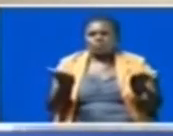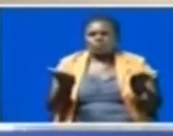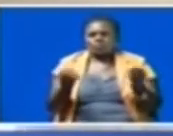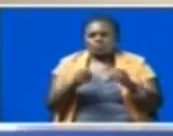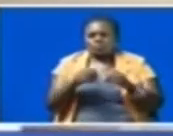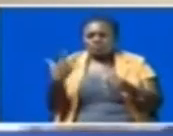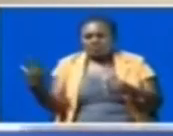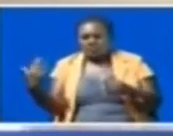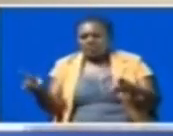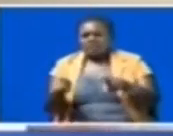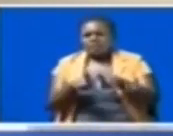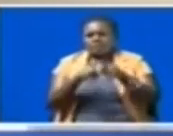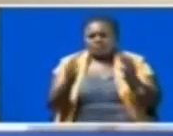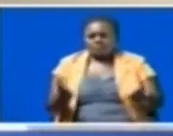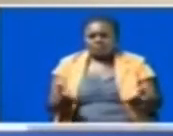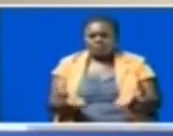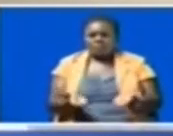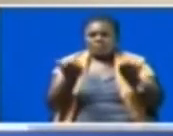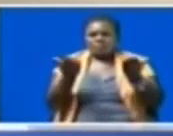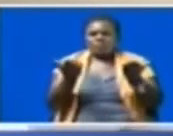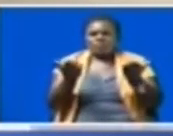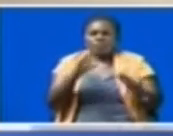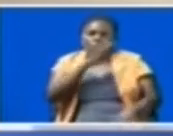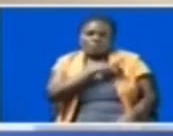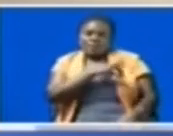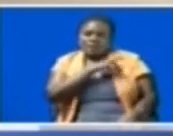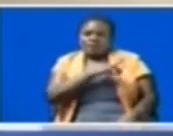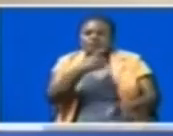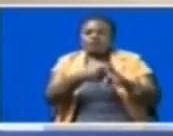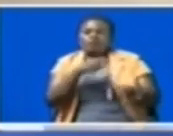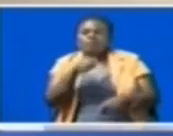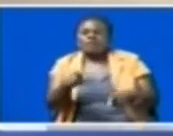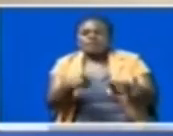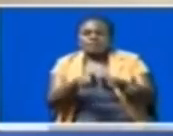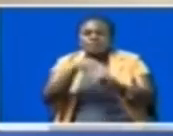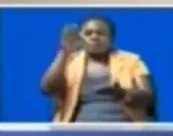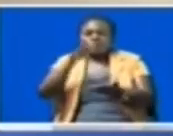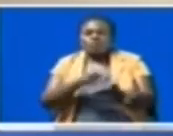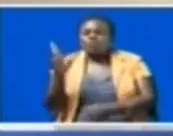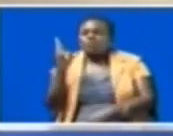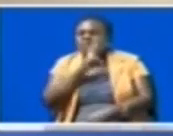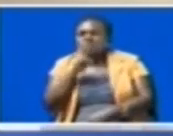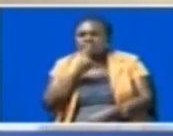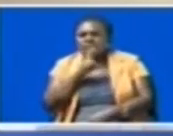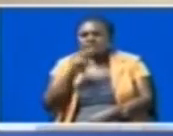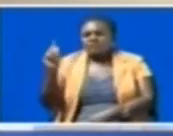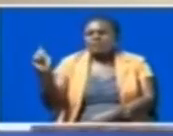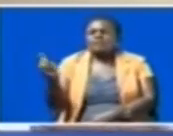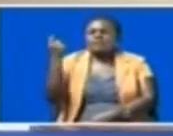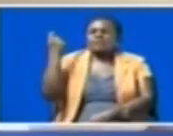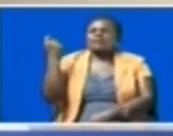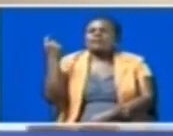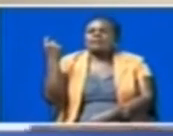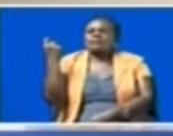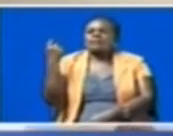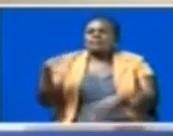assets, you improve the type of returns that can be generated, and you also reduce the risk. So for